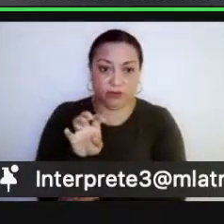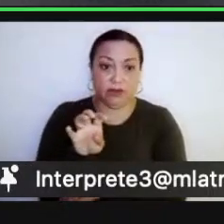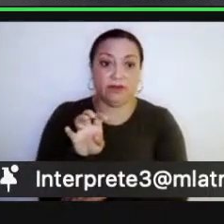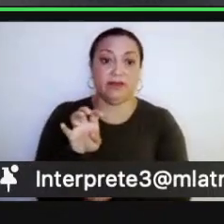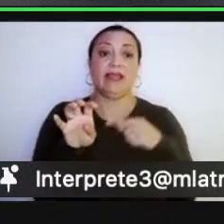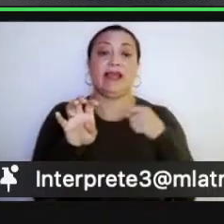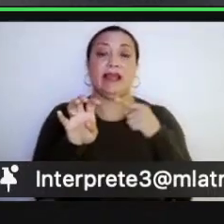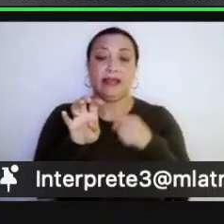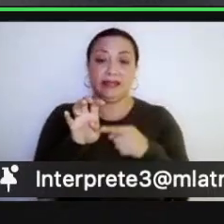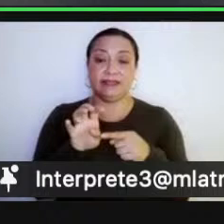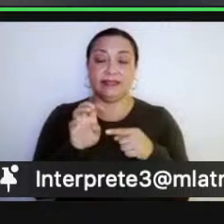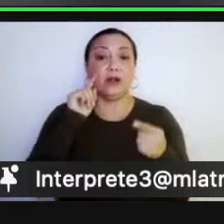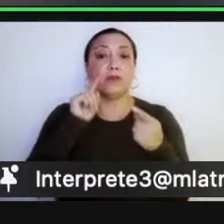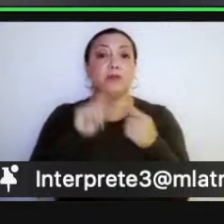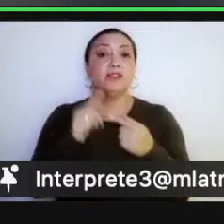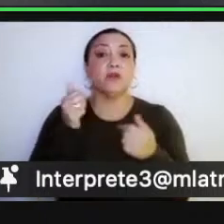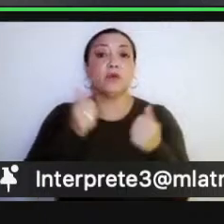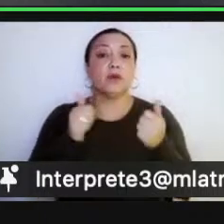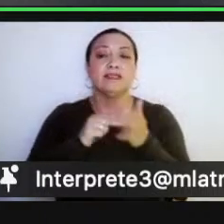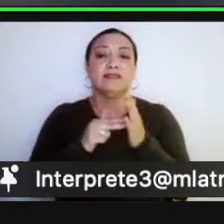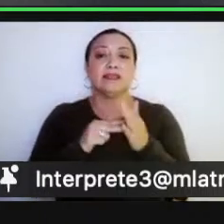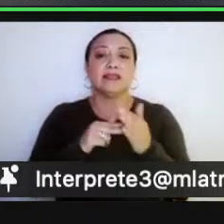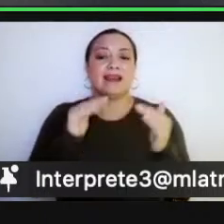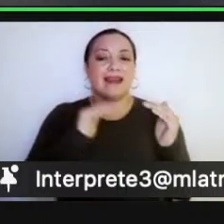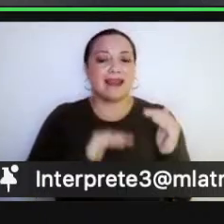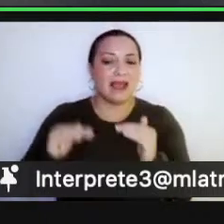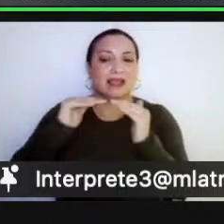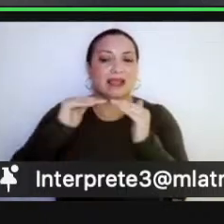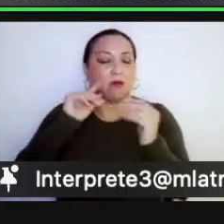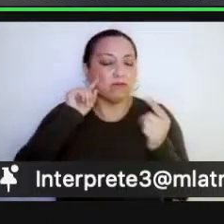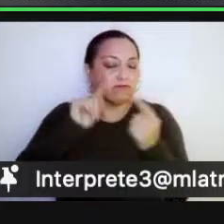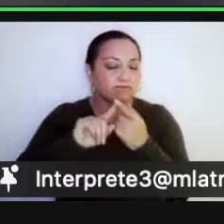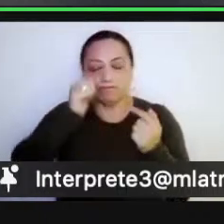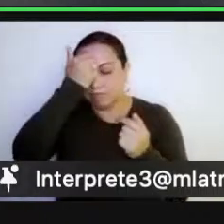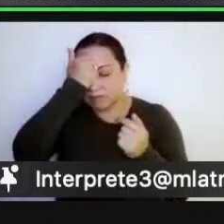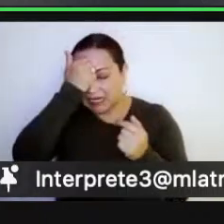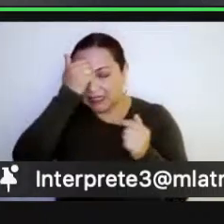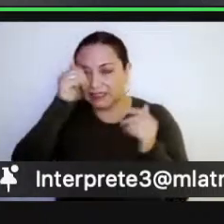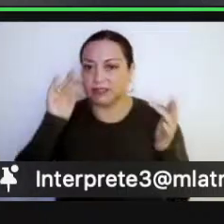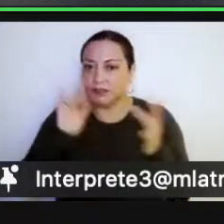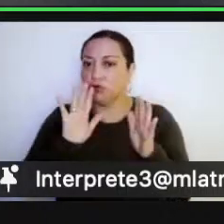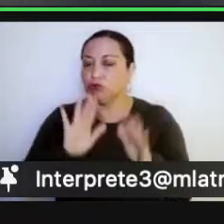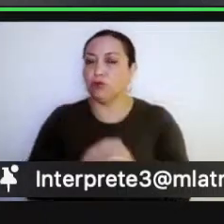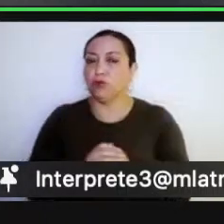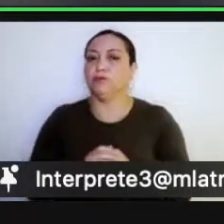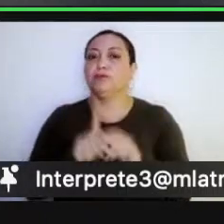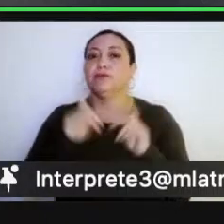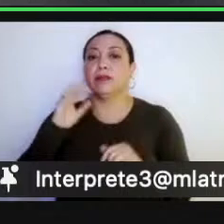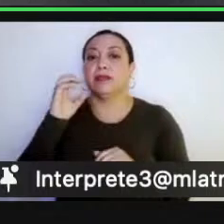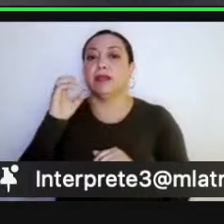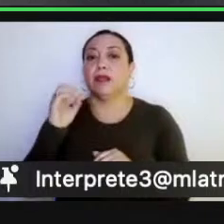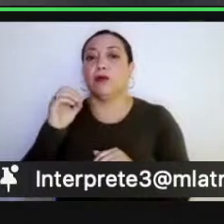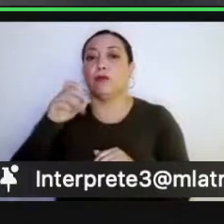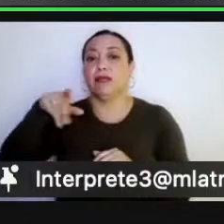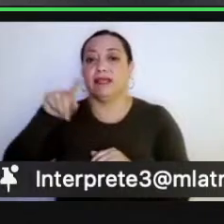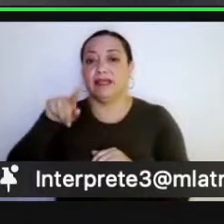and this initiative looks to put the equality in the center of policies.